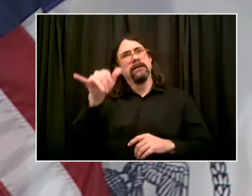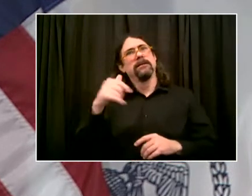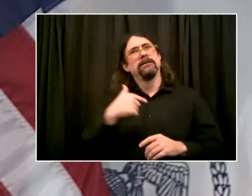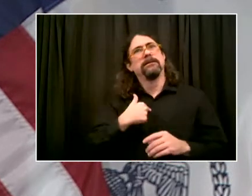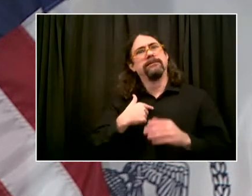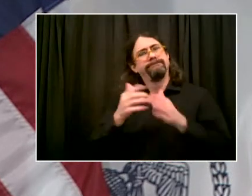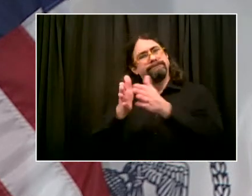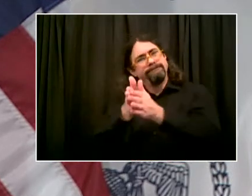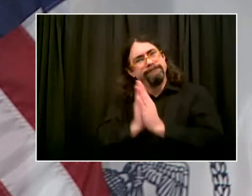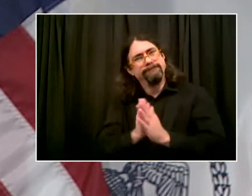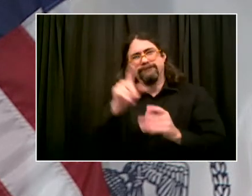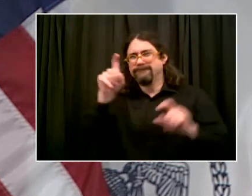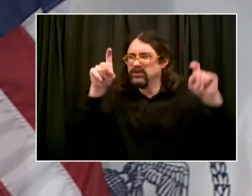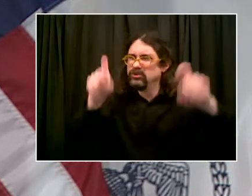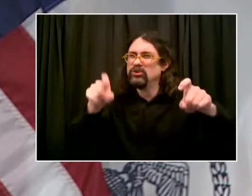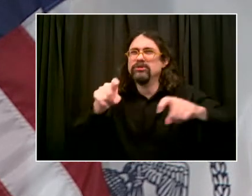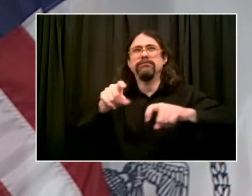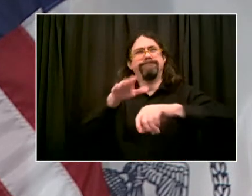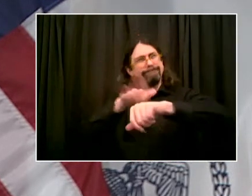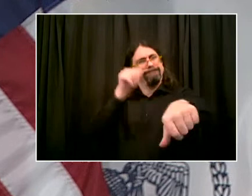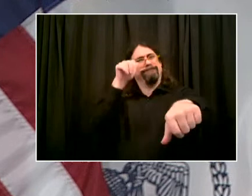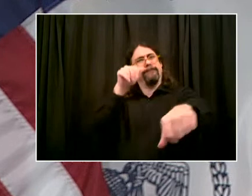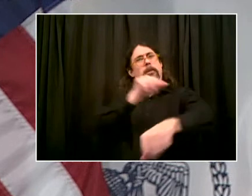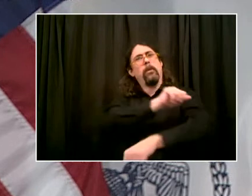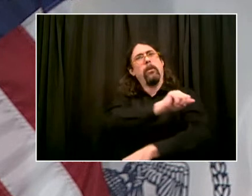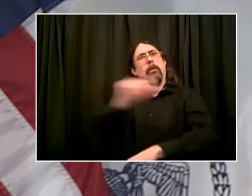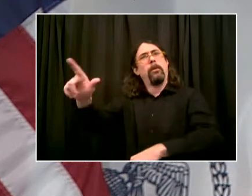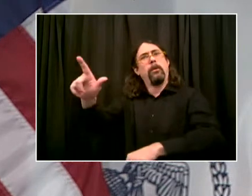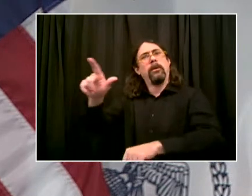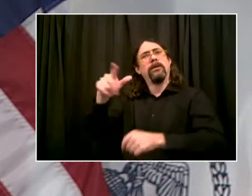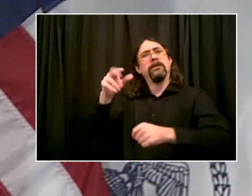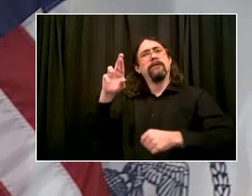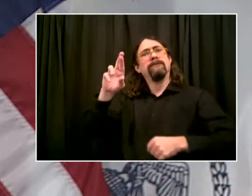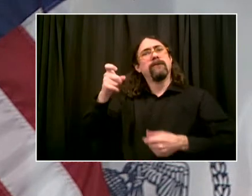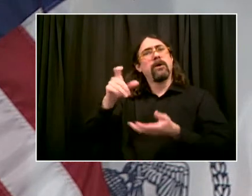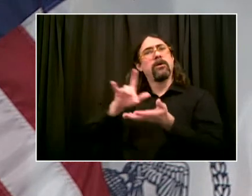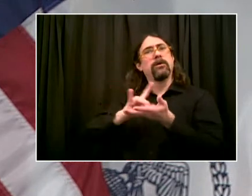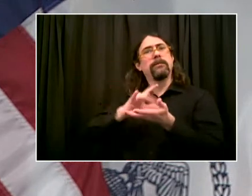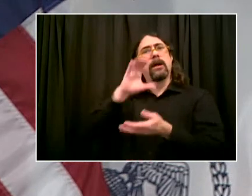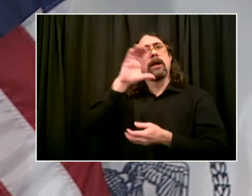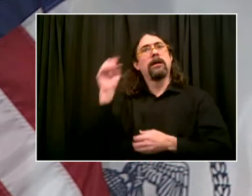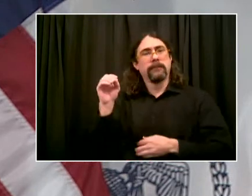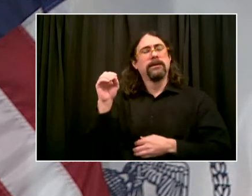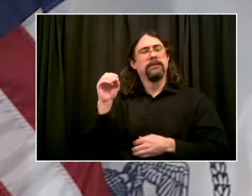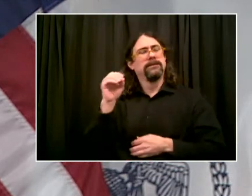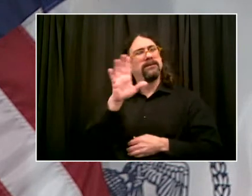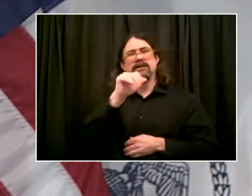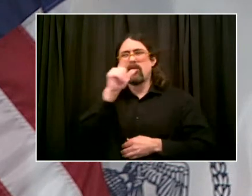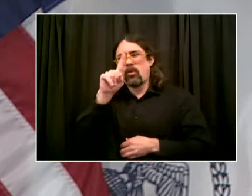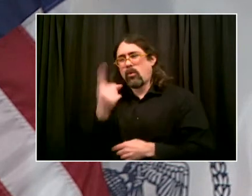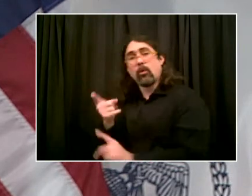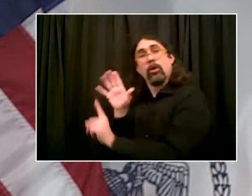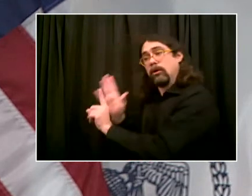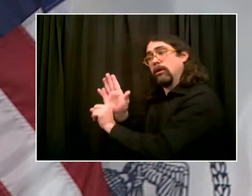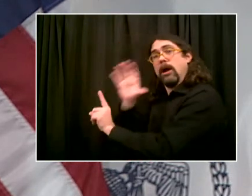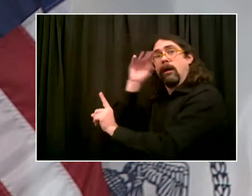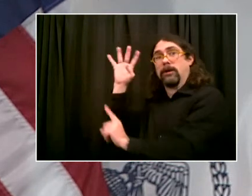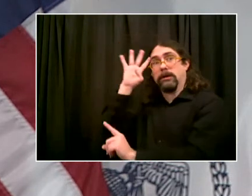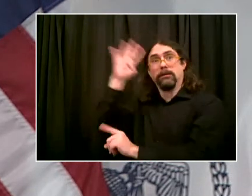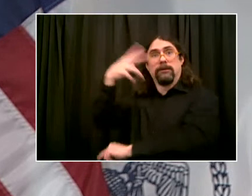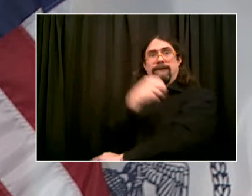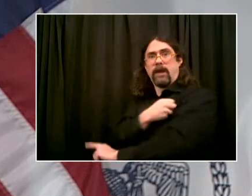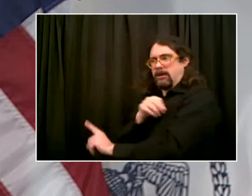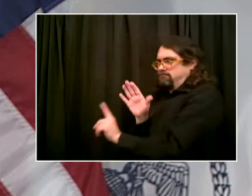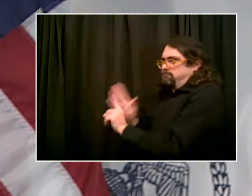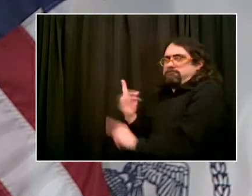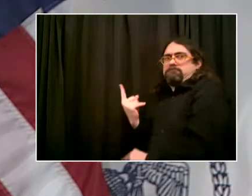mandate. But we've got to be clear that if we're not getting all of this industry into this work, we're not producing the kind of level of vaccine